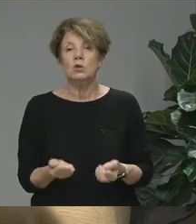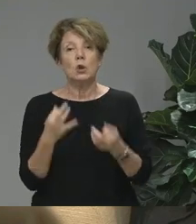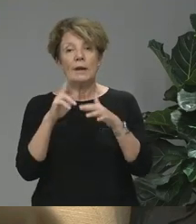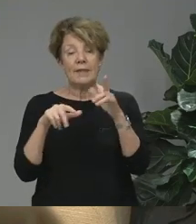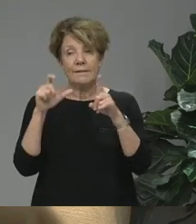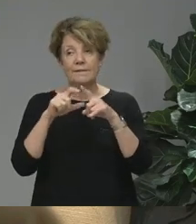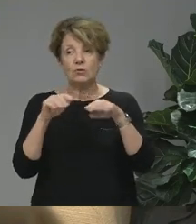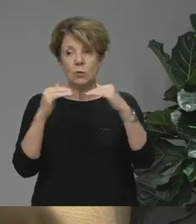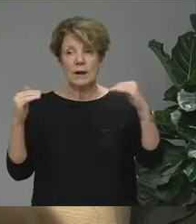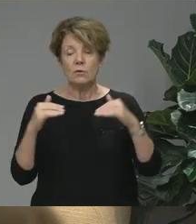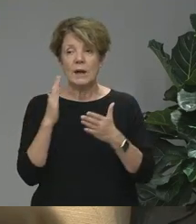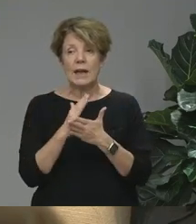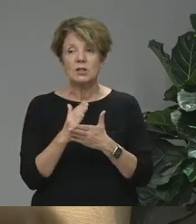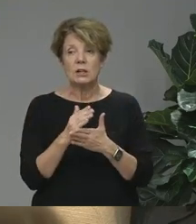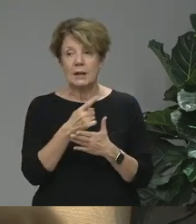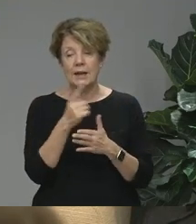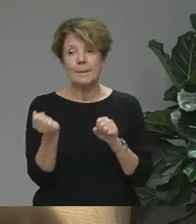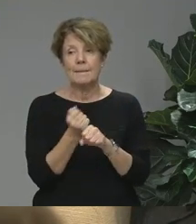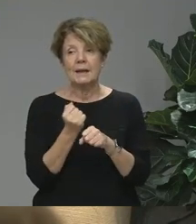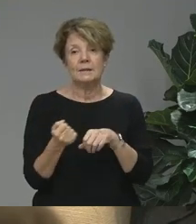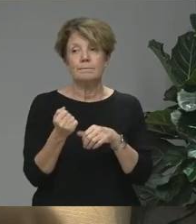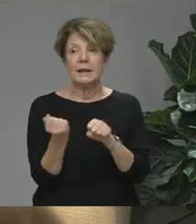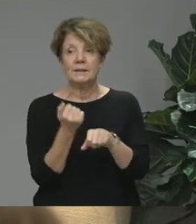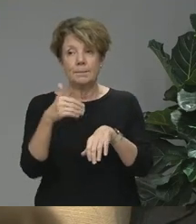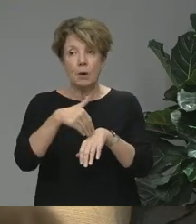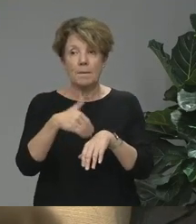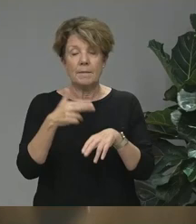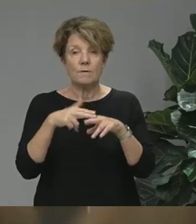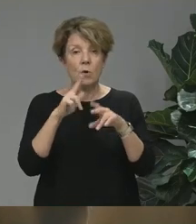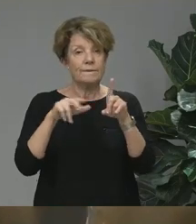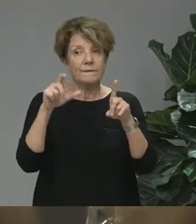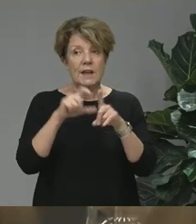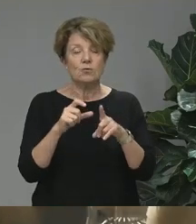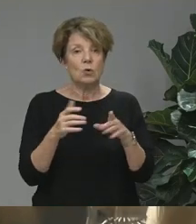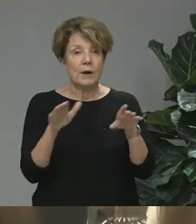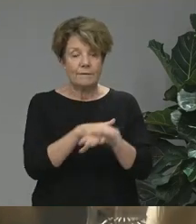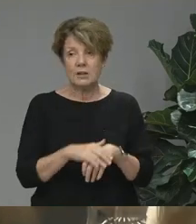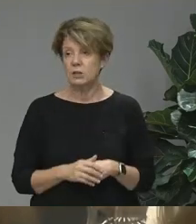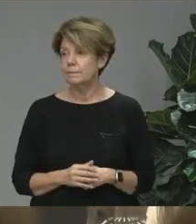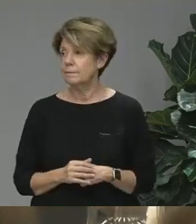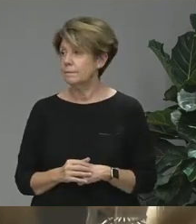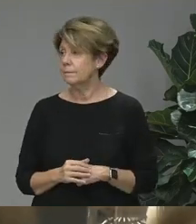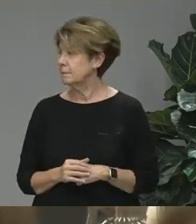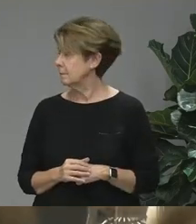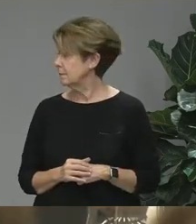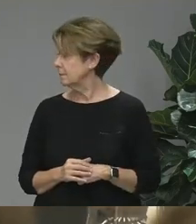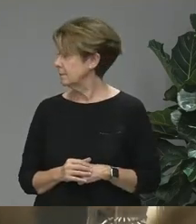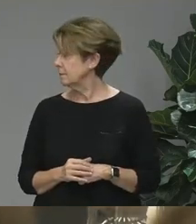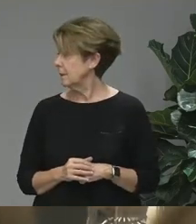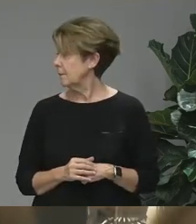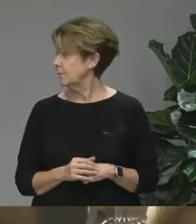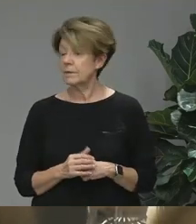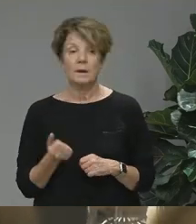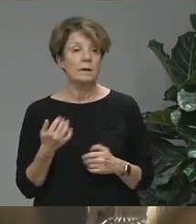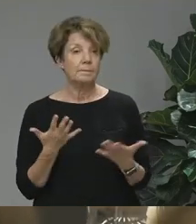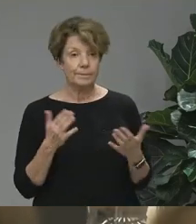exposes us in terms of that coverage. Thank you. Peter, did you want to say? No, I don't have anything to add.